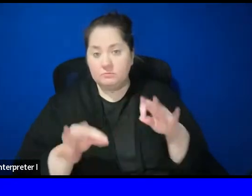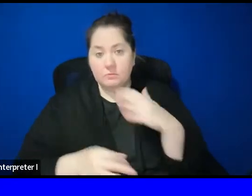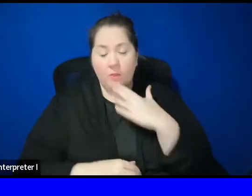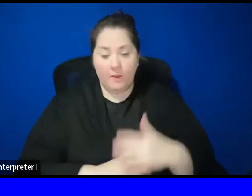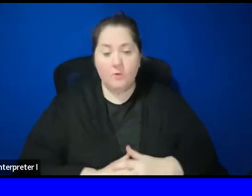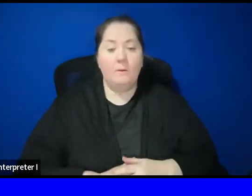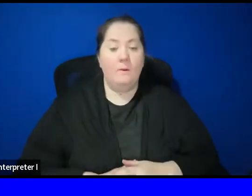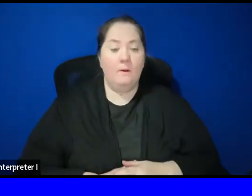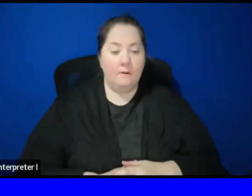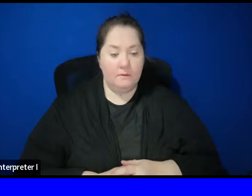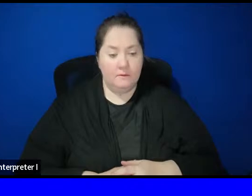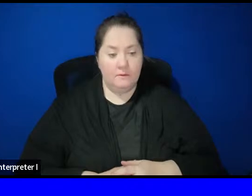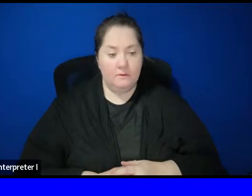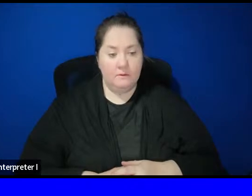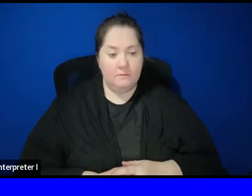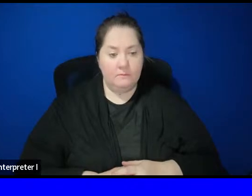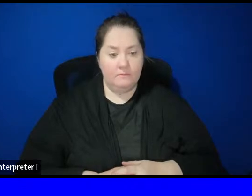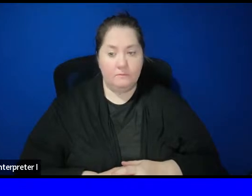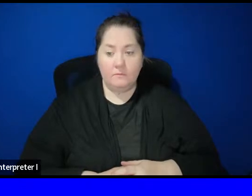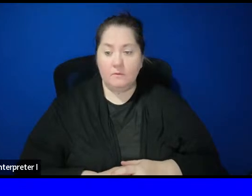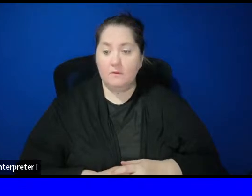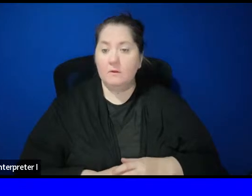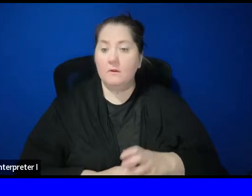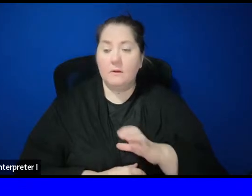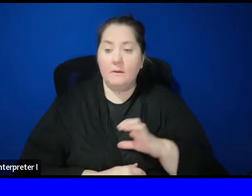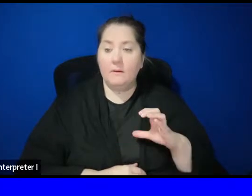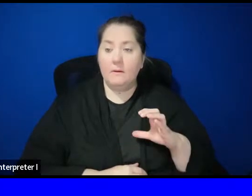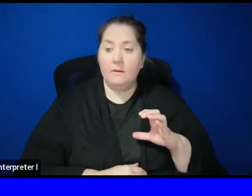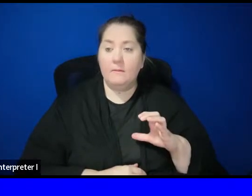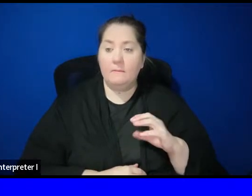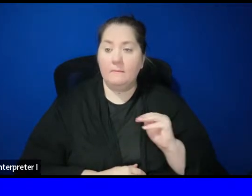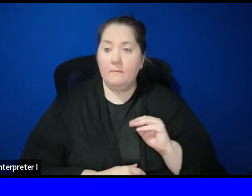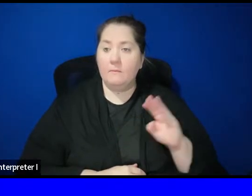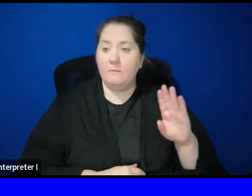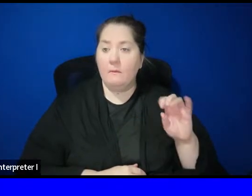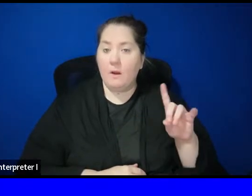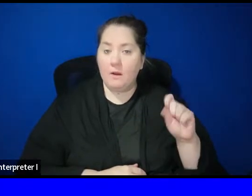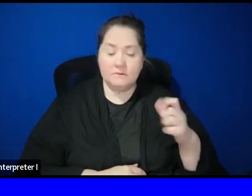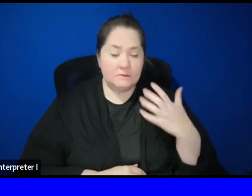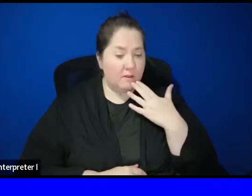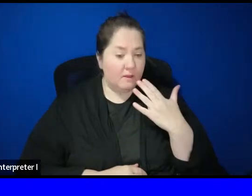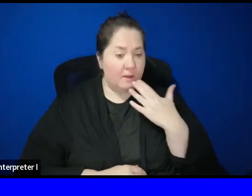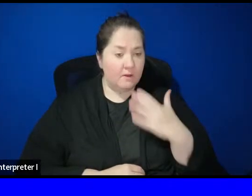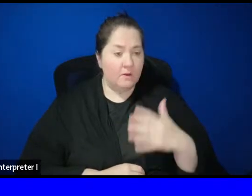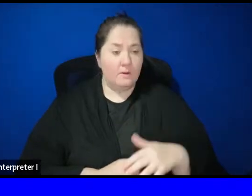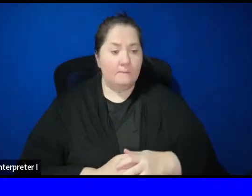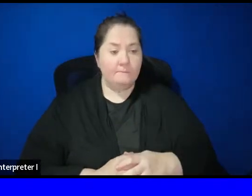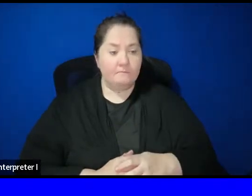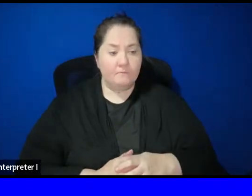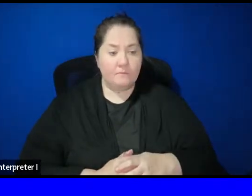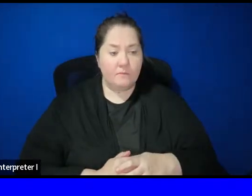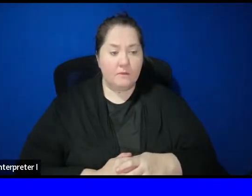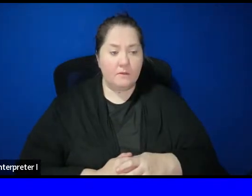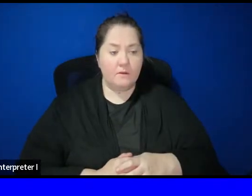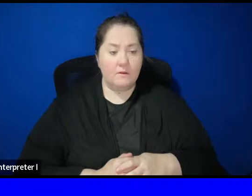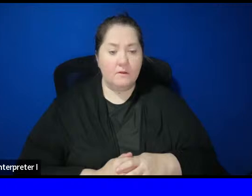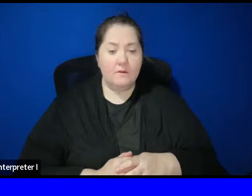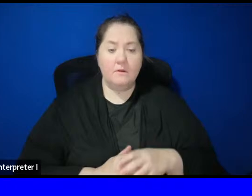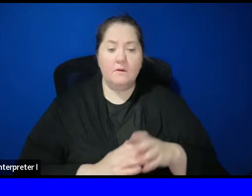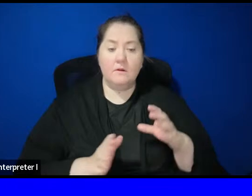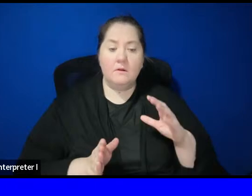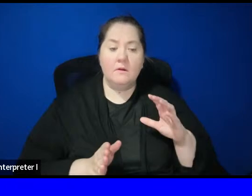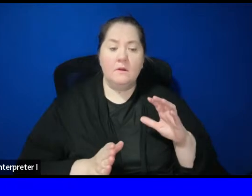you. Absolutely. Councilmember Bonds? Thank you very much, Chairman. And to Councilmember